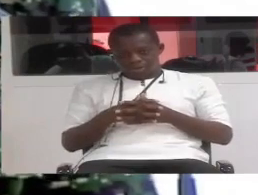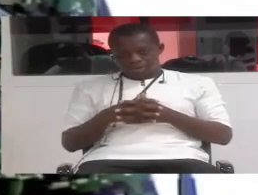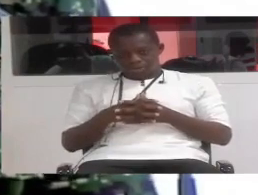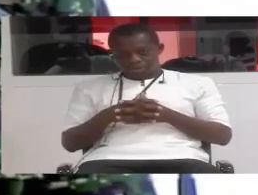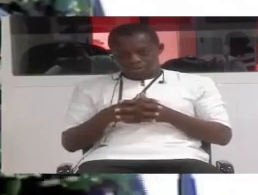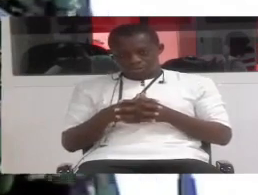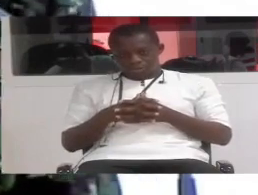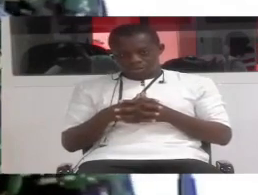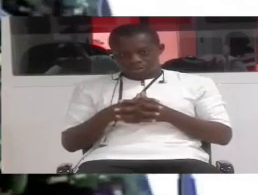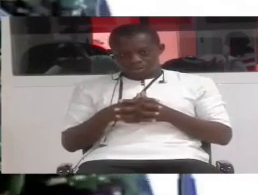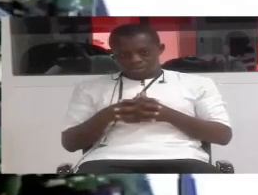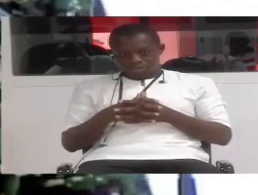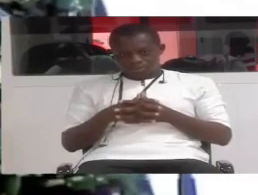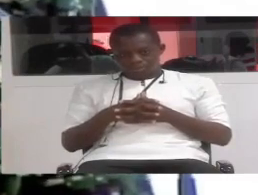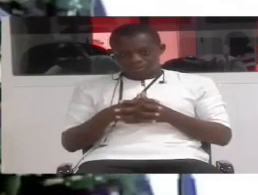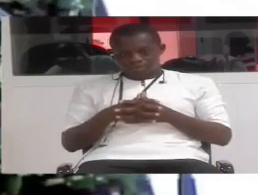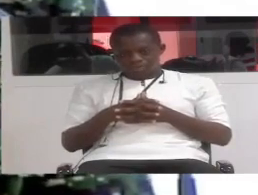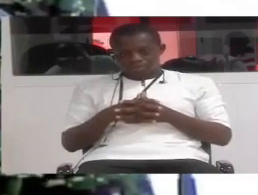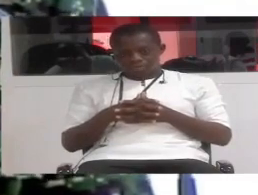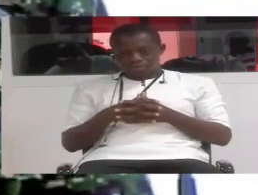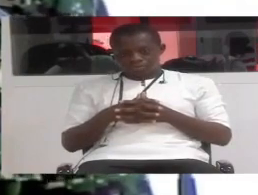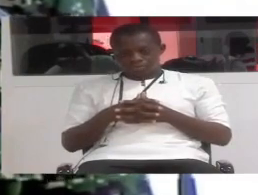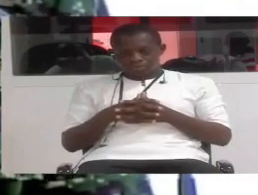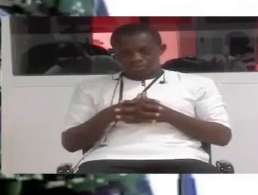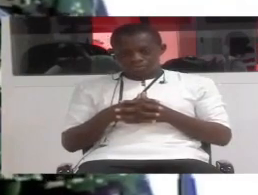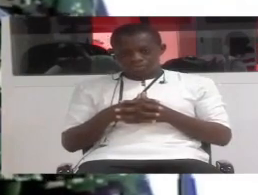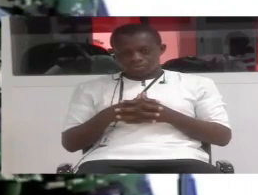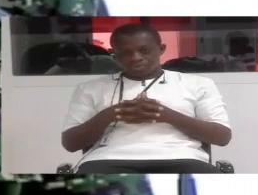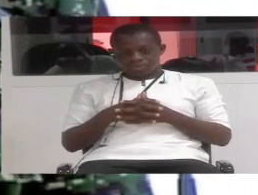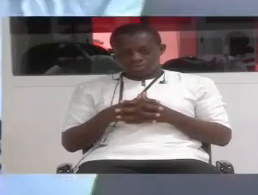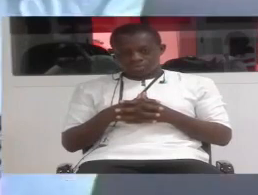melni bokka nga ci nga xamné ño def ligéy bobu.